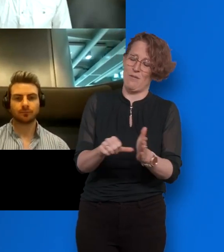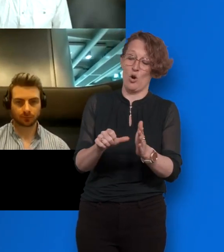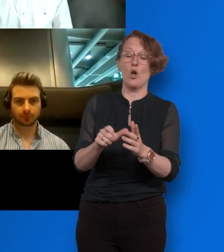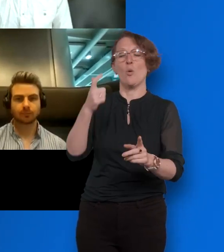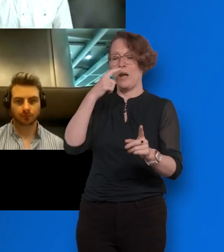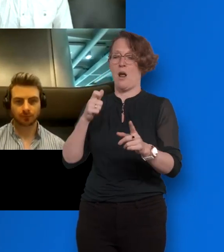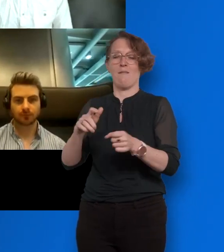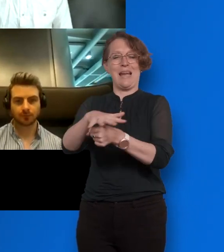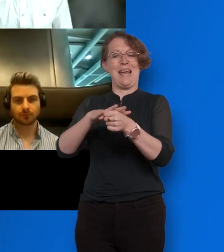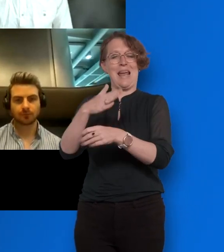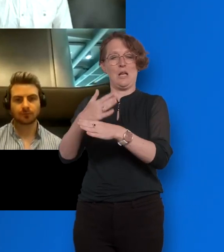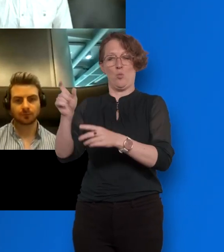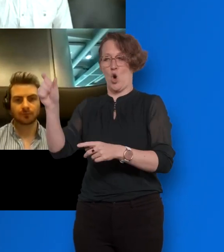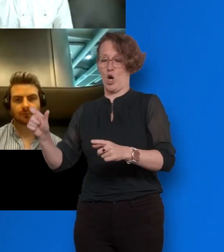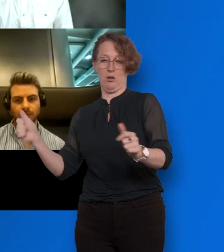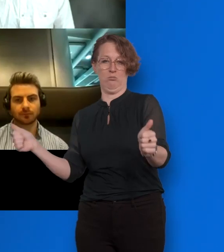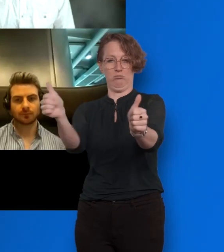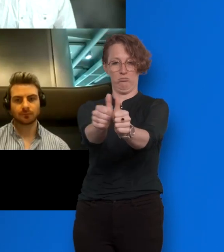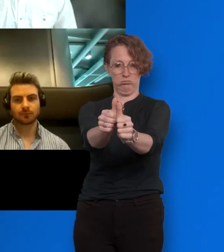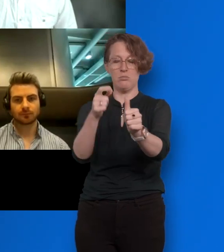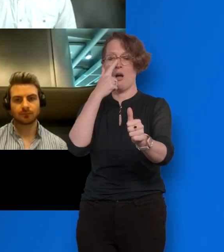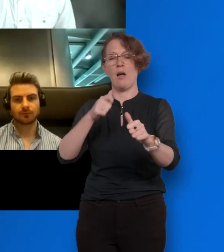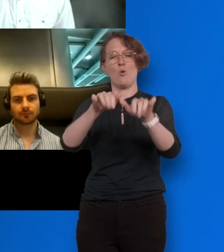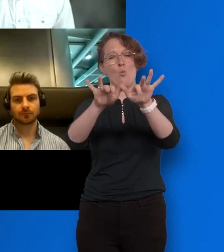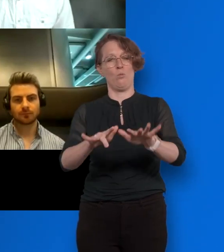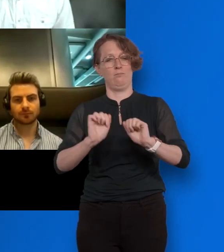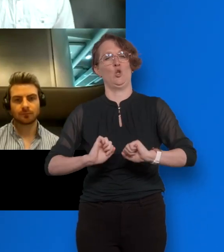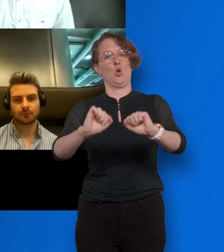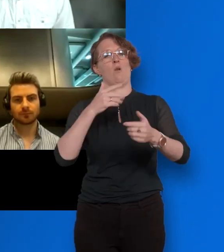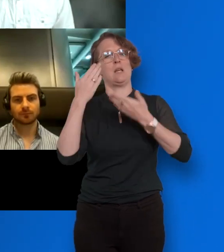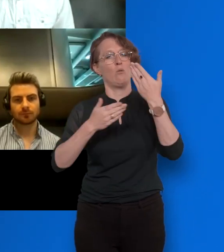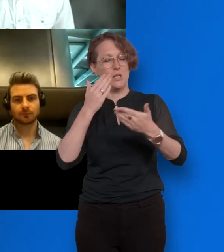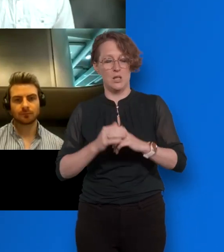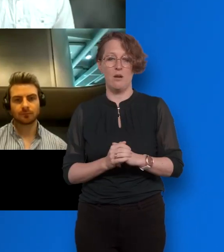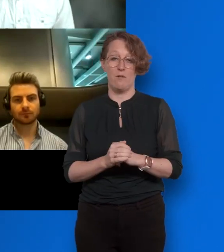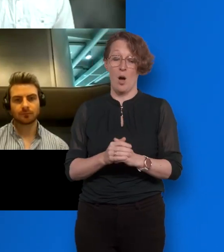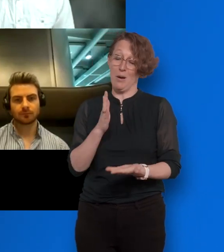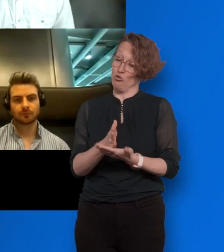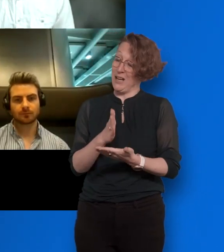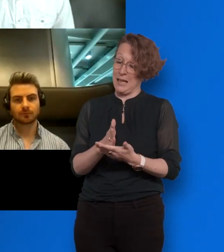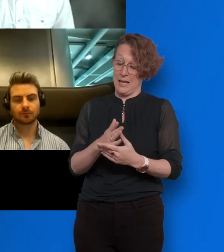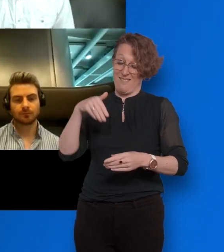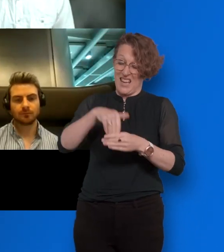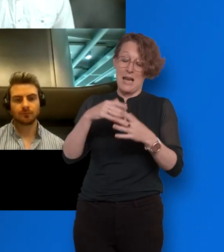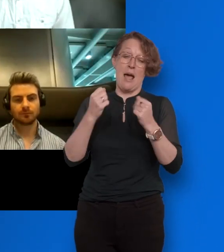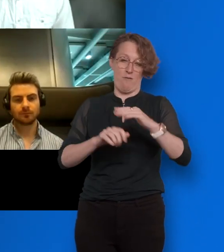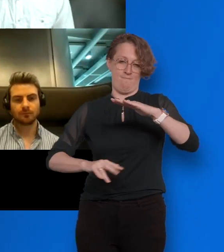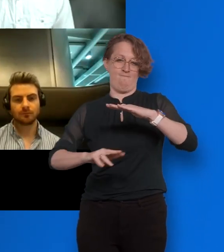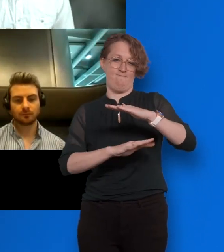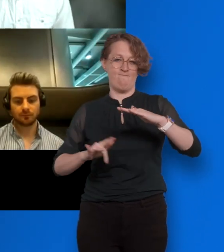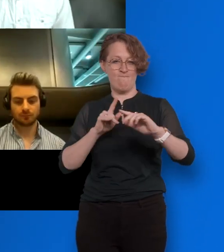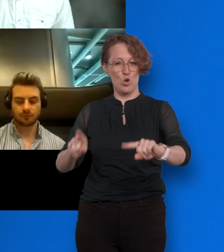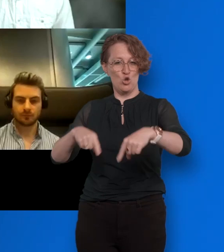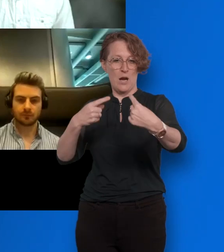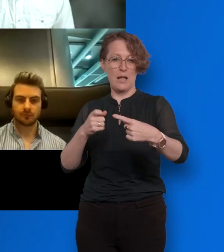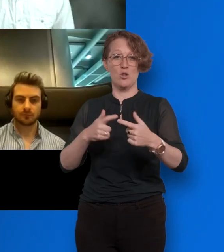caseworker that can help write up your narrative there. But inherently, there will be a challenge. Obviously, we're working with writing,